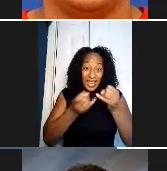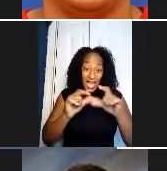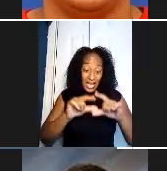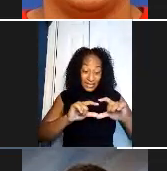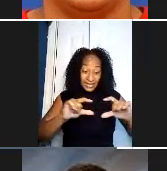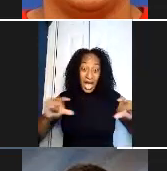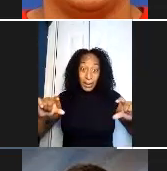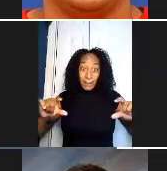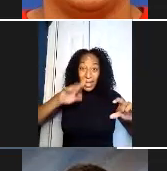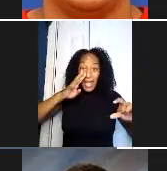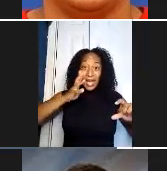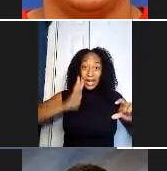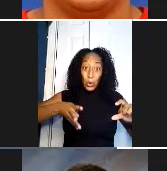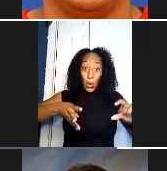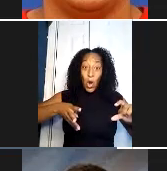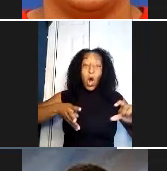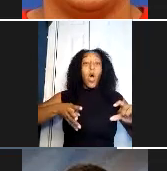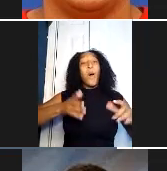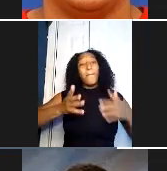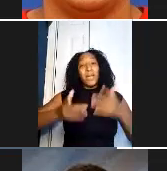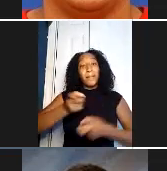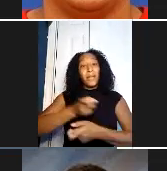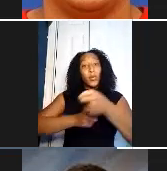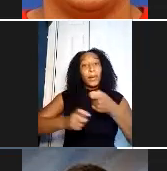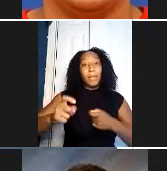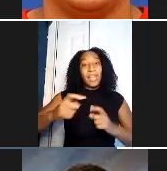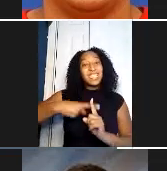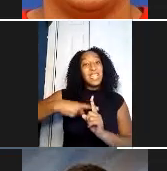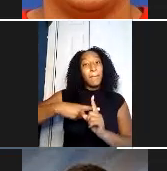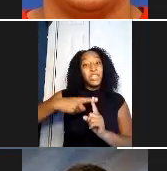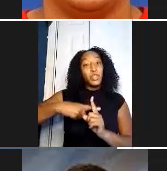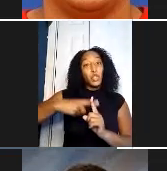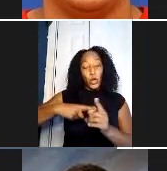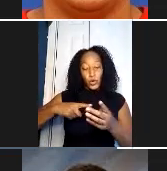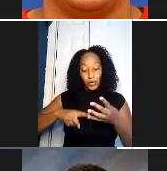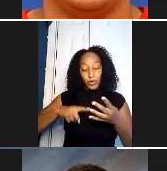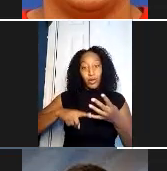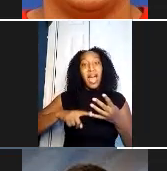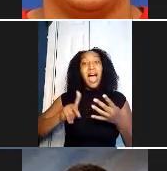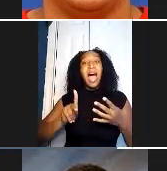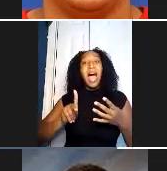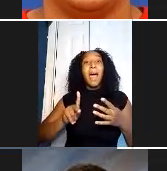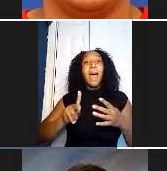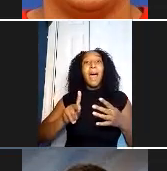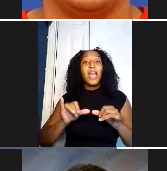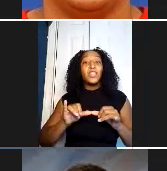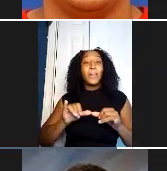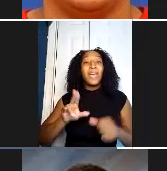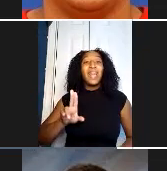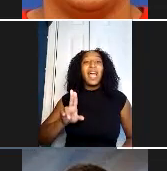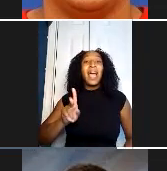temperature and put Kelvin, and the abbreviation is capital K, all right? So,